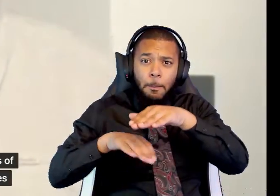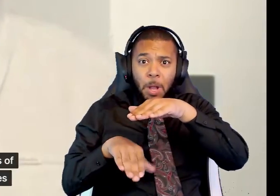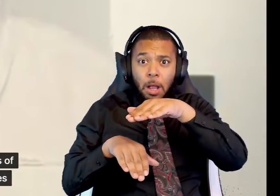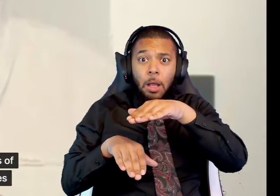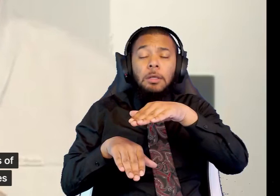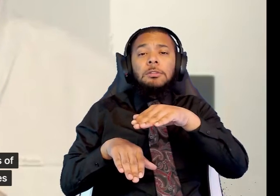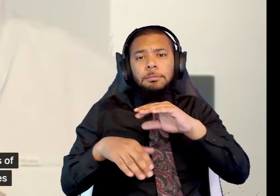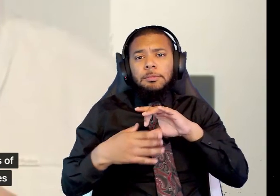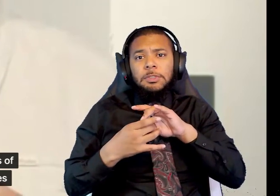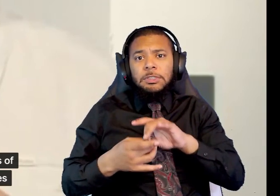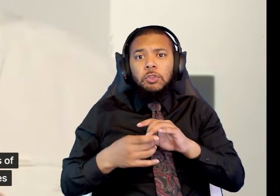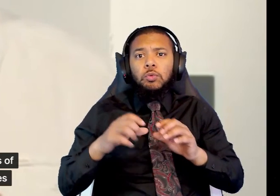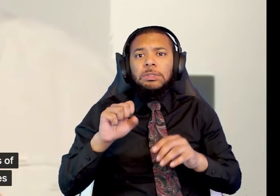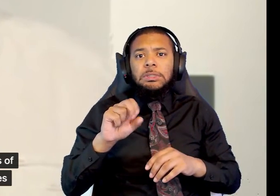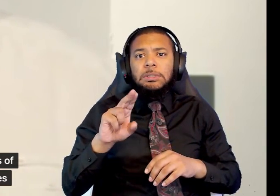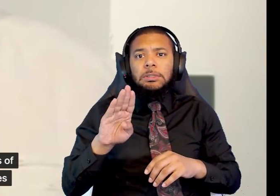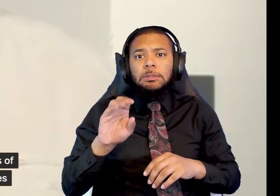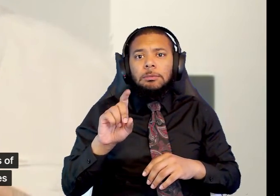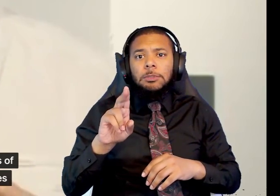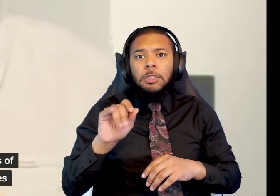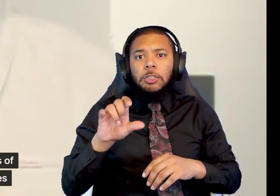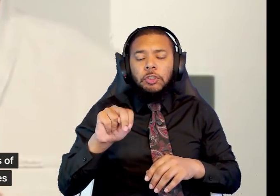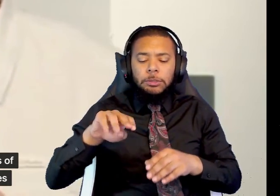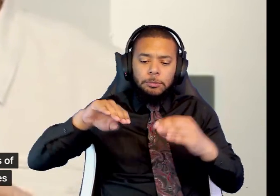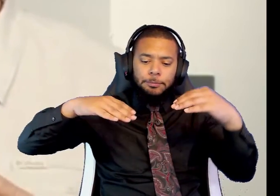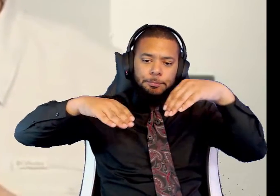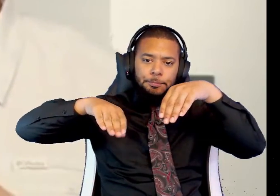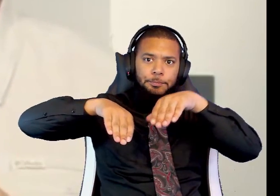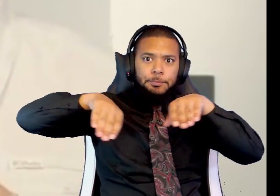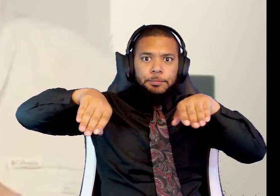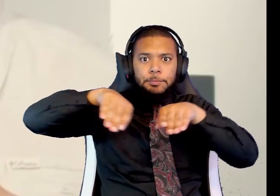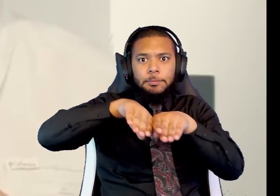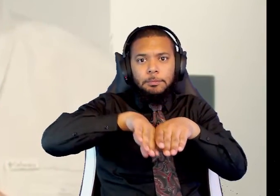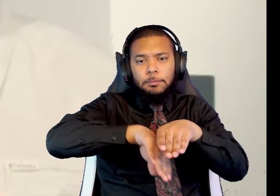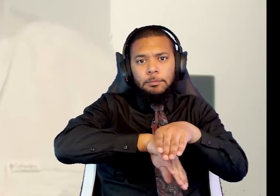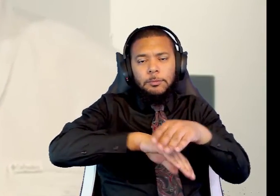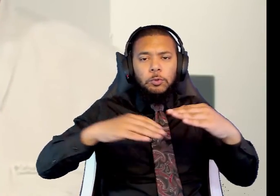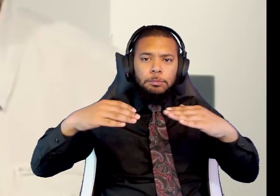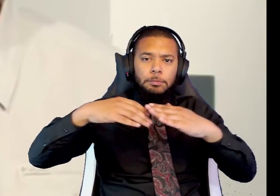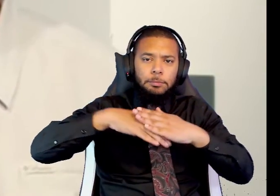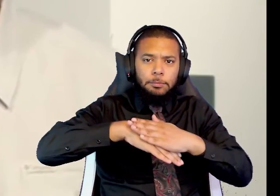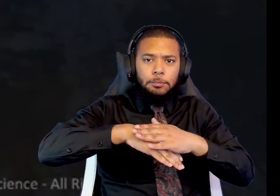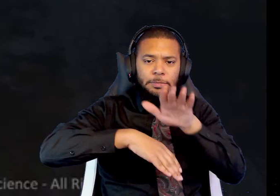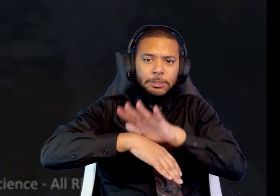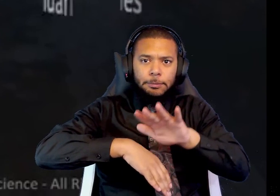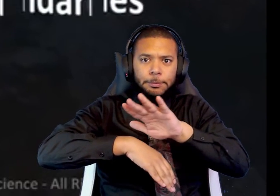associated with subduction zones of oceanic plates and oceanic plates colliding with each other.